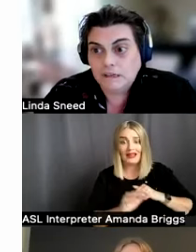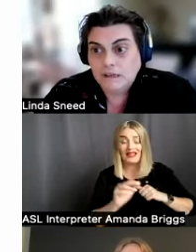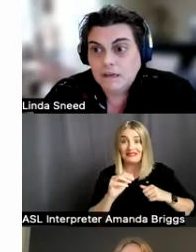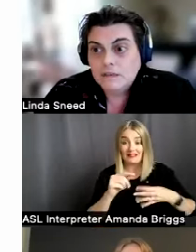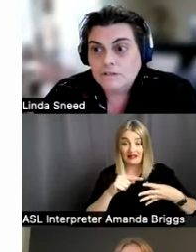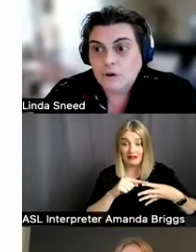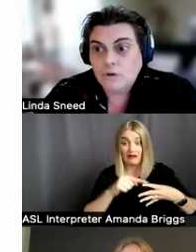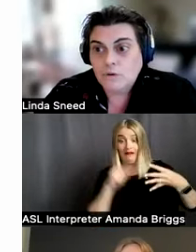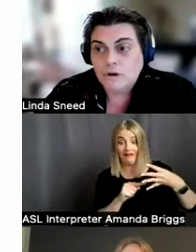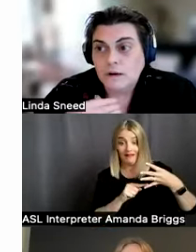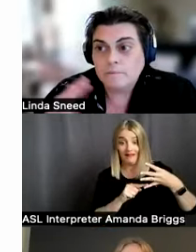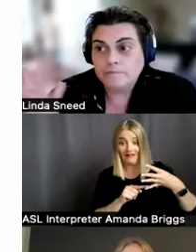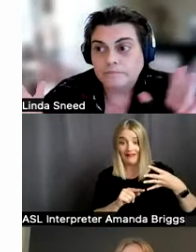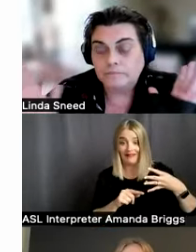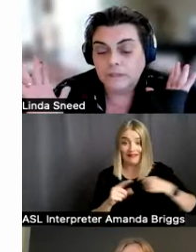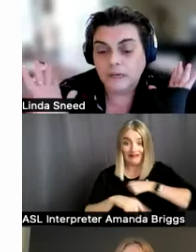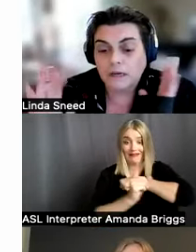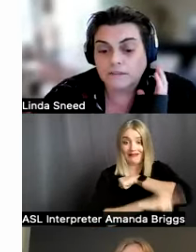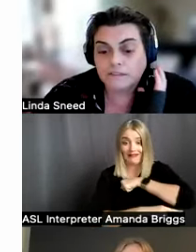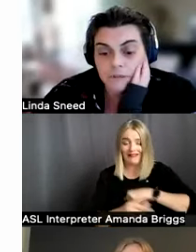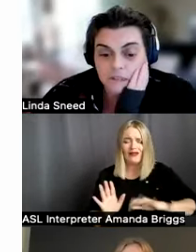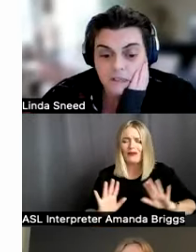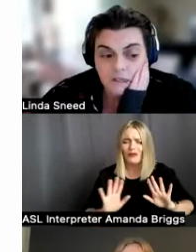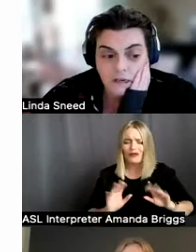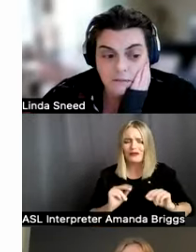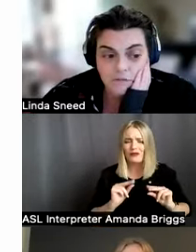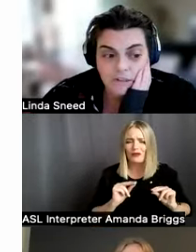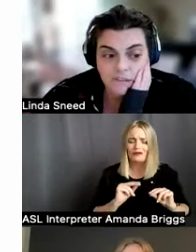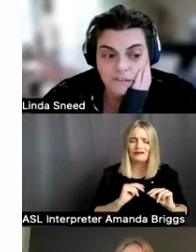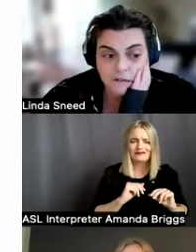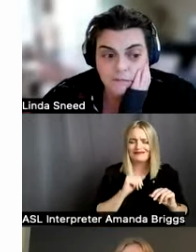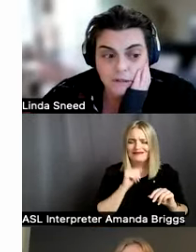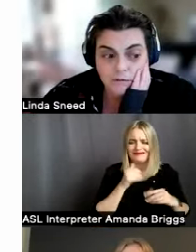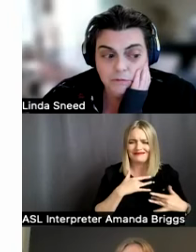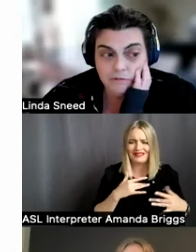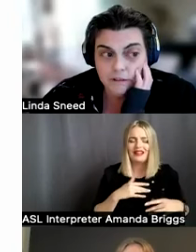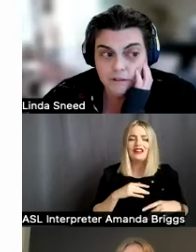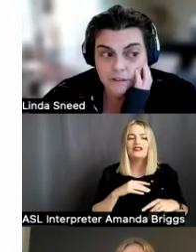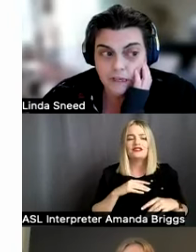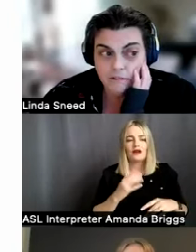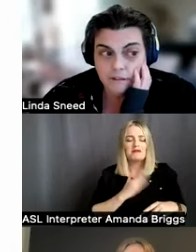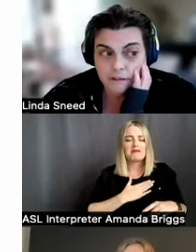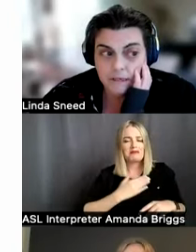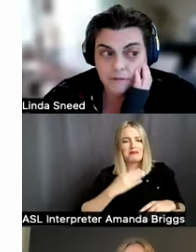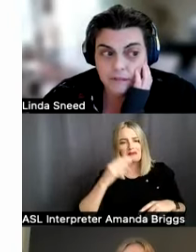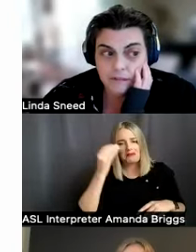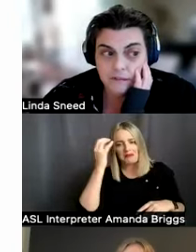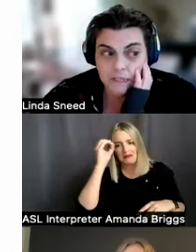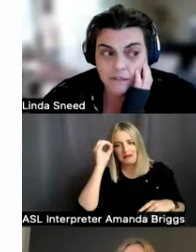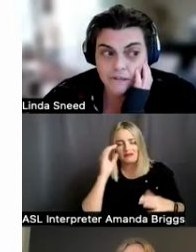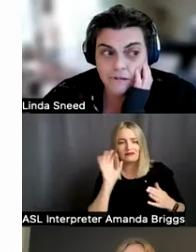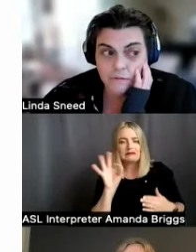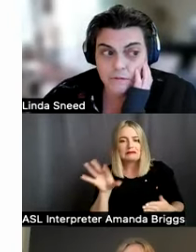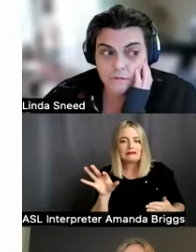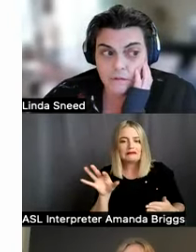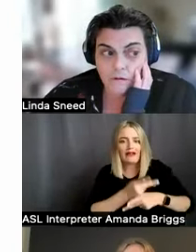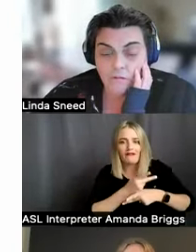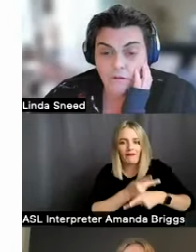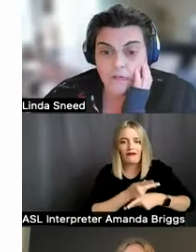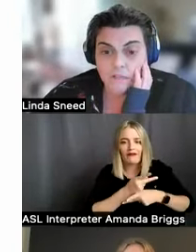discipline. So yeah, I just wanted to add my voice that we were very, very careful about this and making sure there